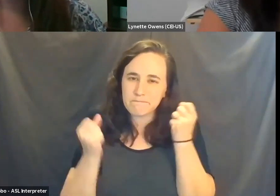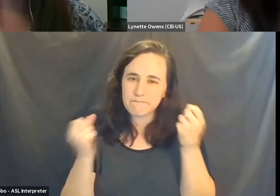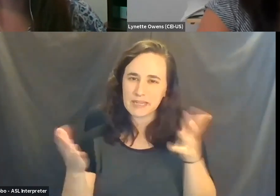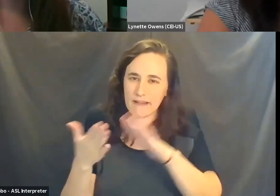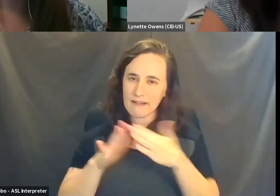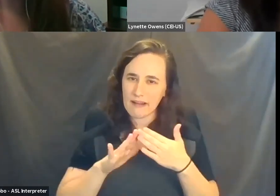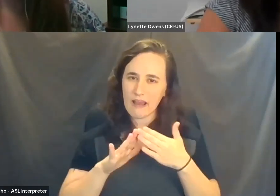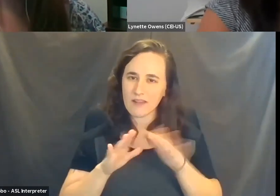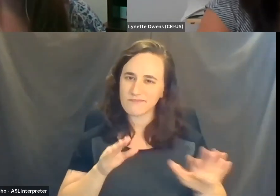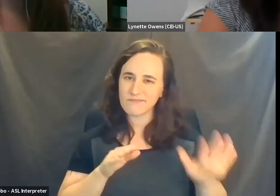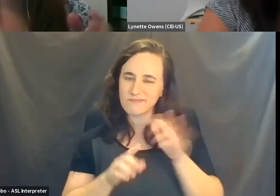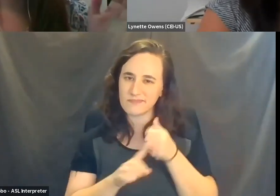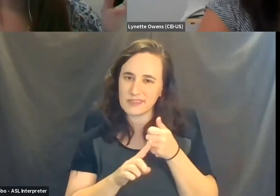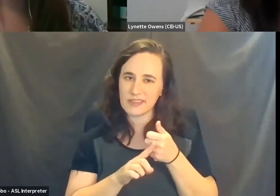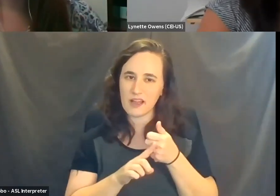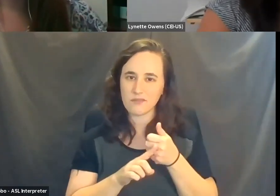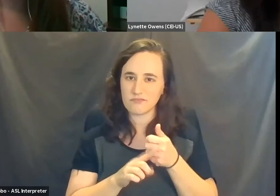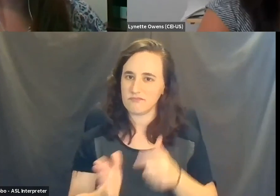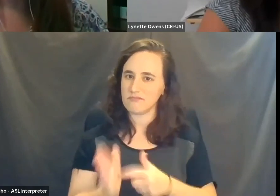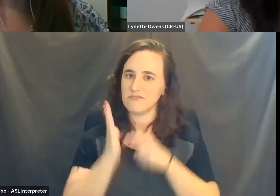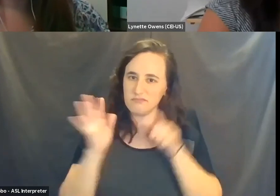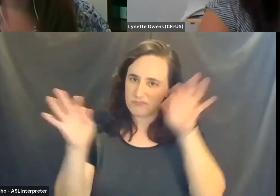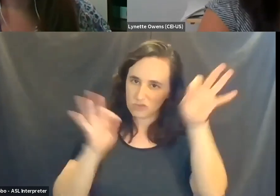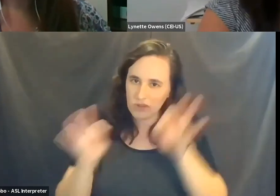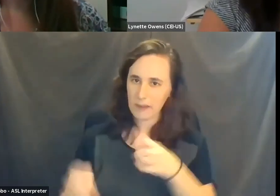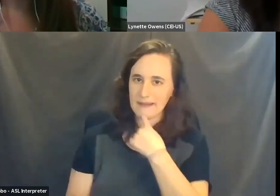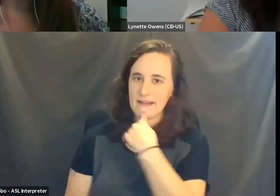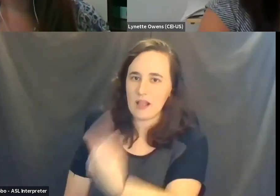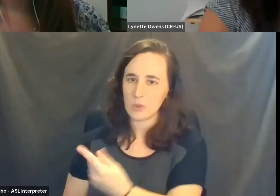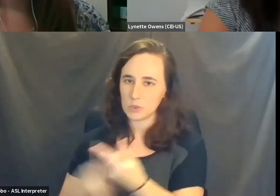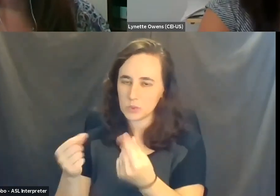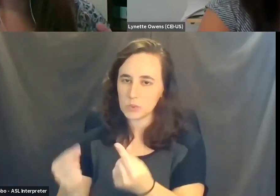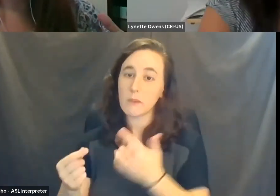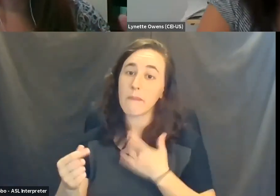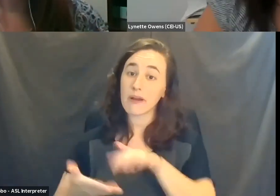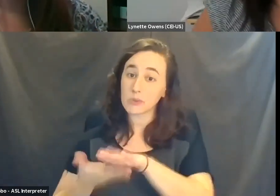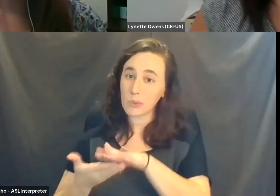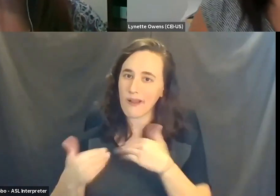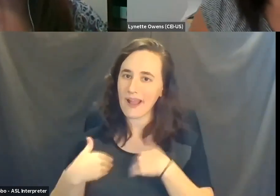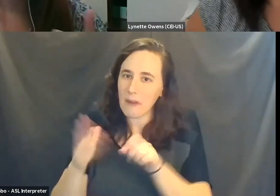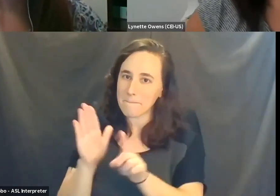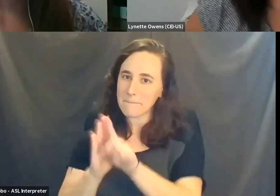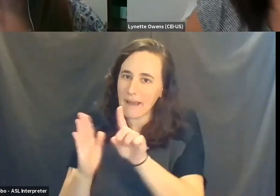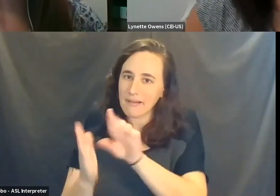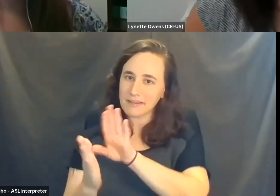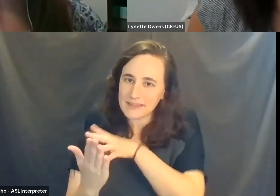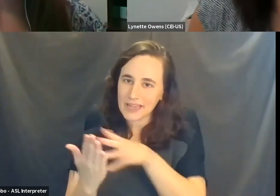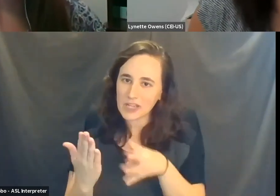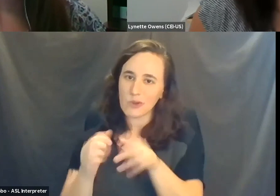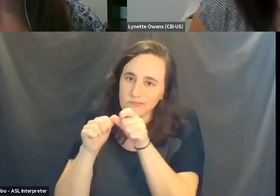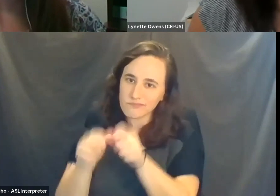more prescriptive. Like, there's bell schedules in the when students are at home and they are on the remote days if it's a